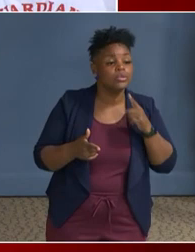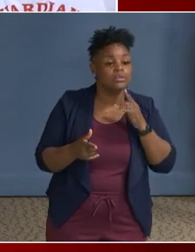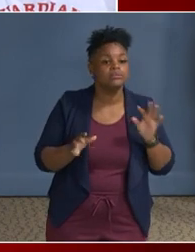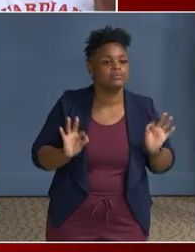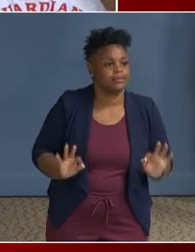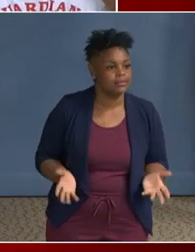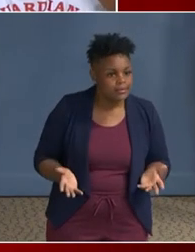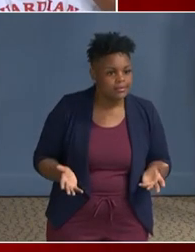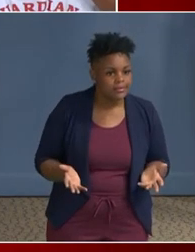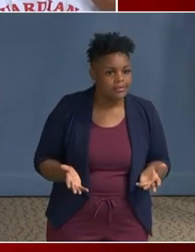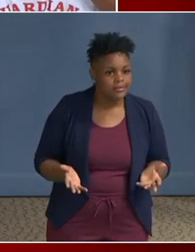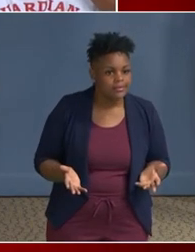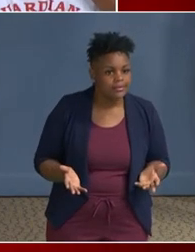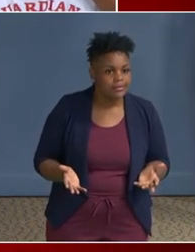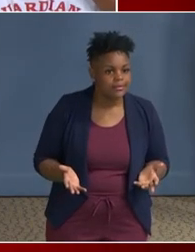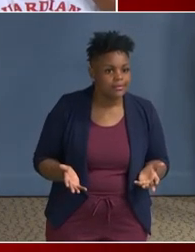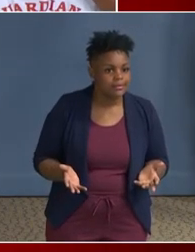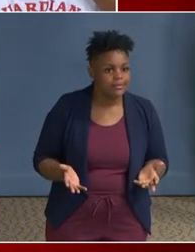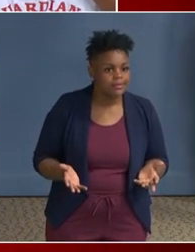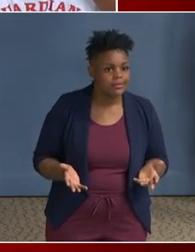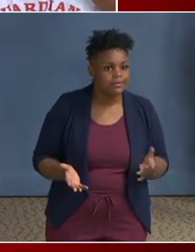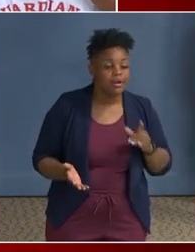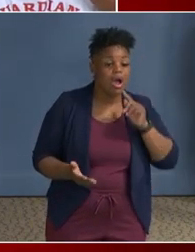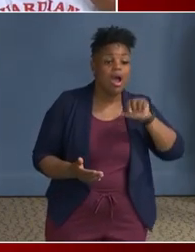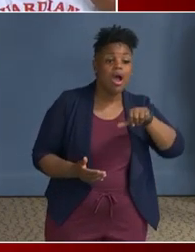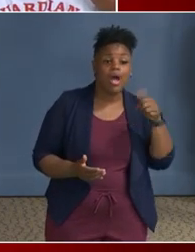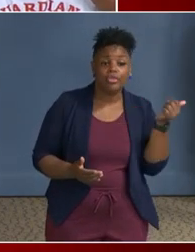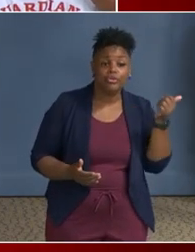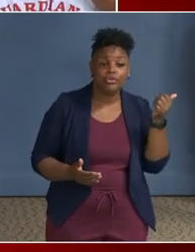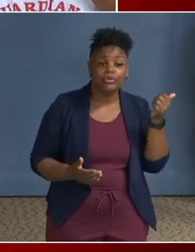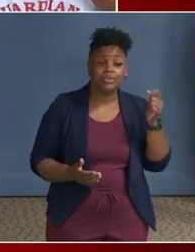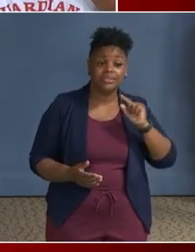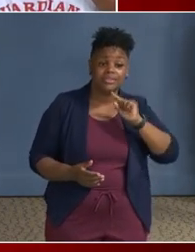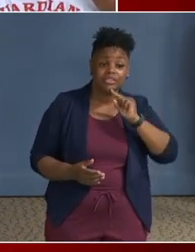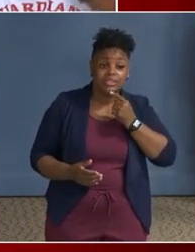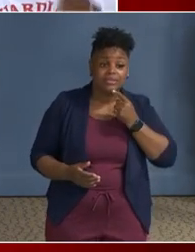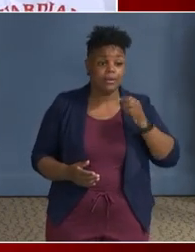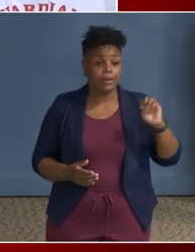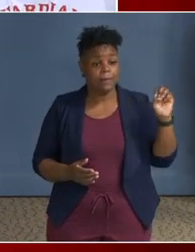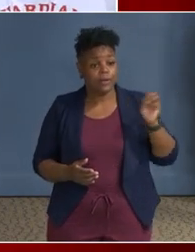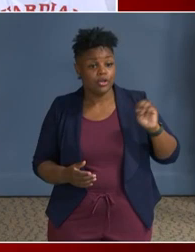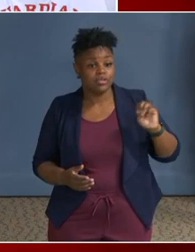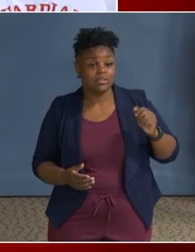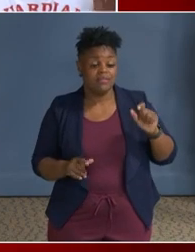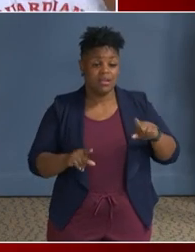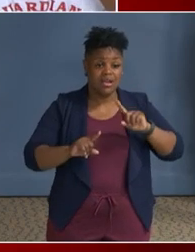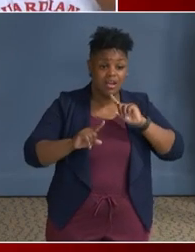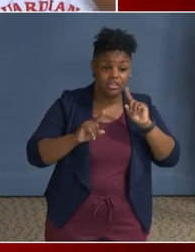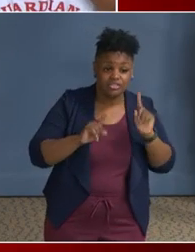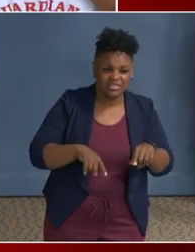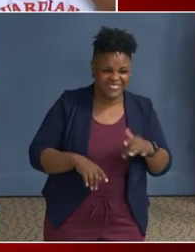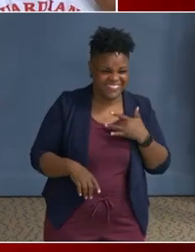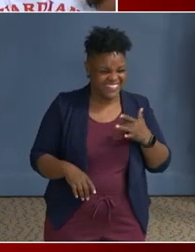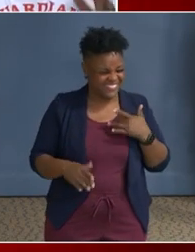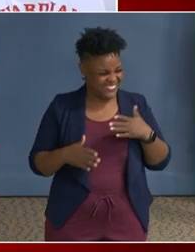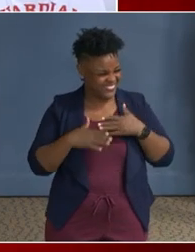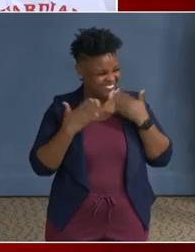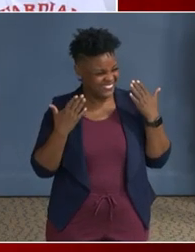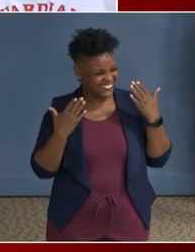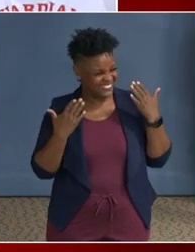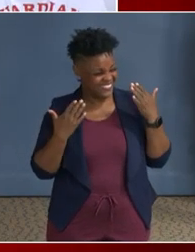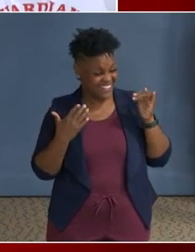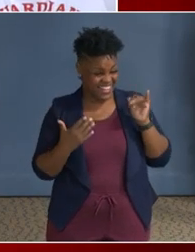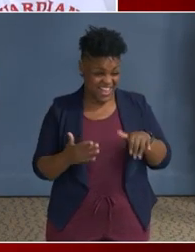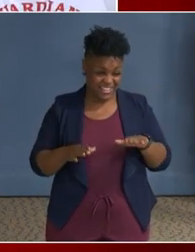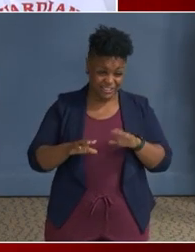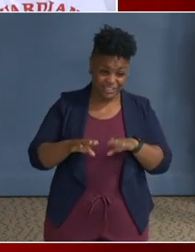nothing. So the other epidemic that we have to respond to is this sense of hopelessness of kids with guns that will kill